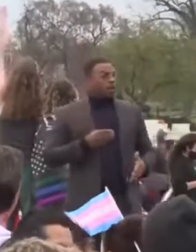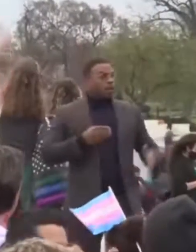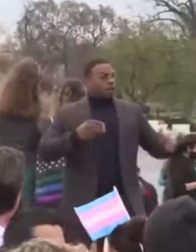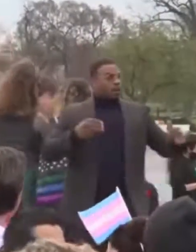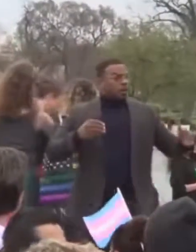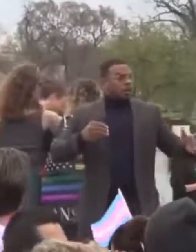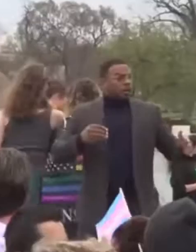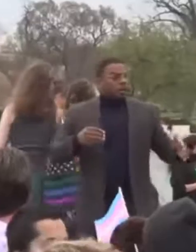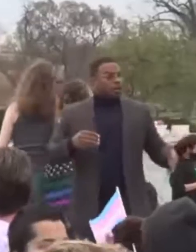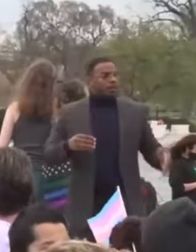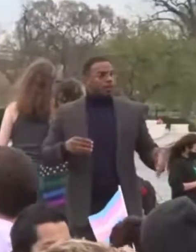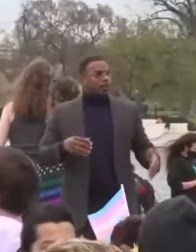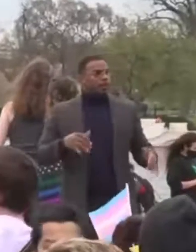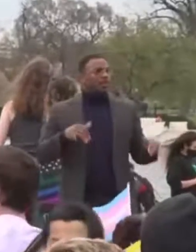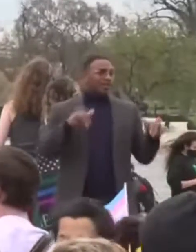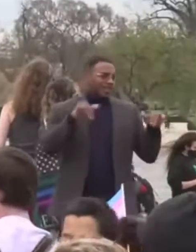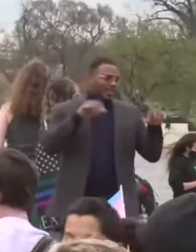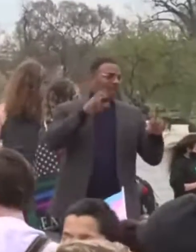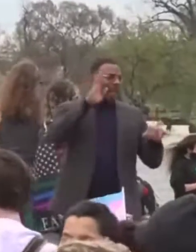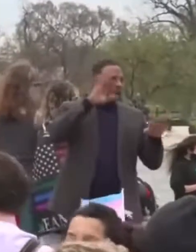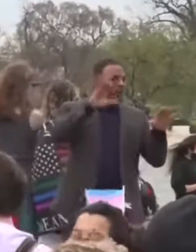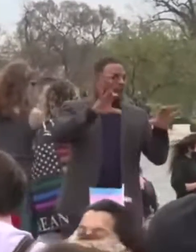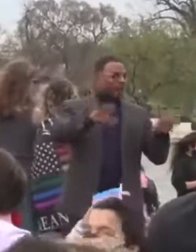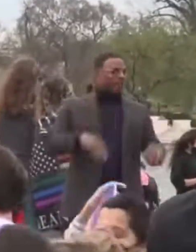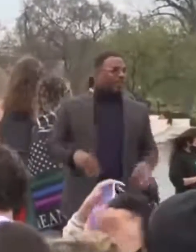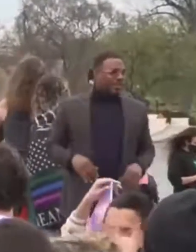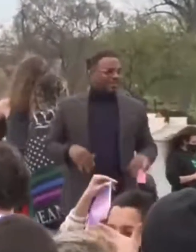This guy is signing the chants, I guess.